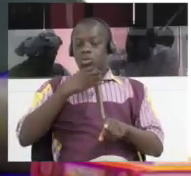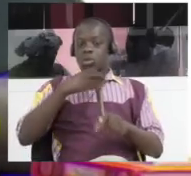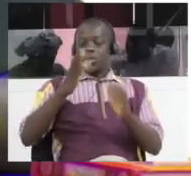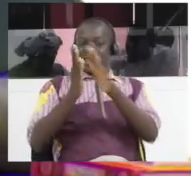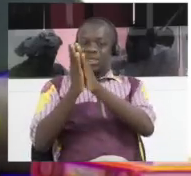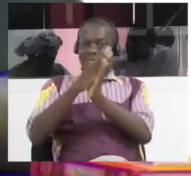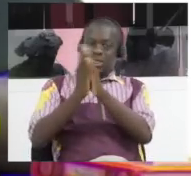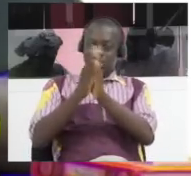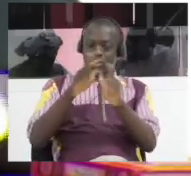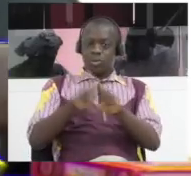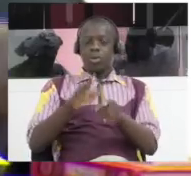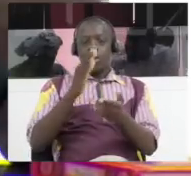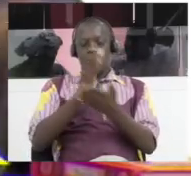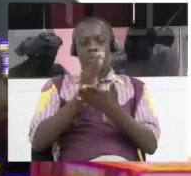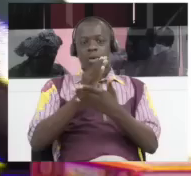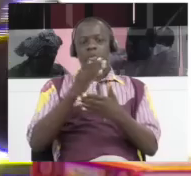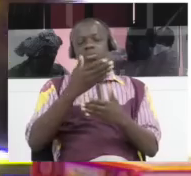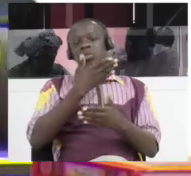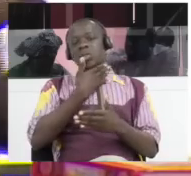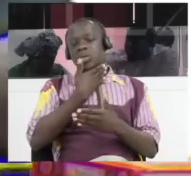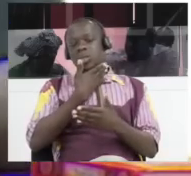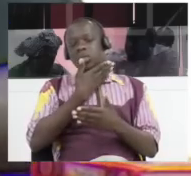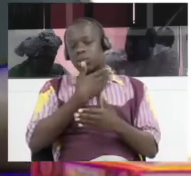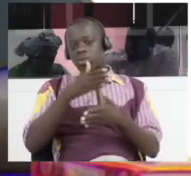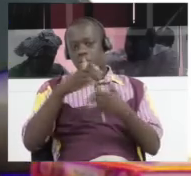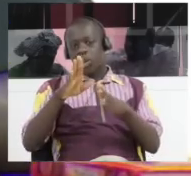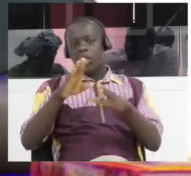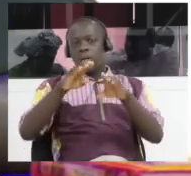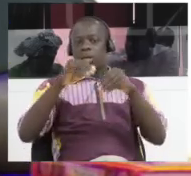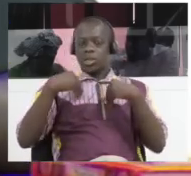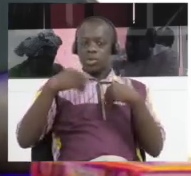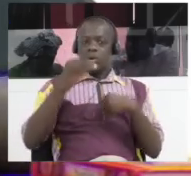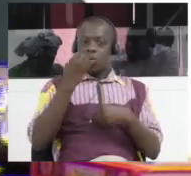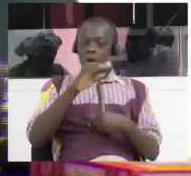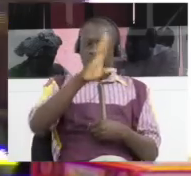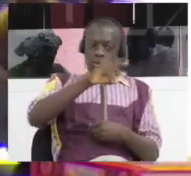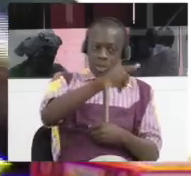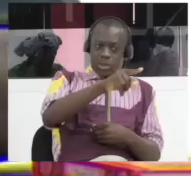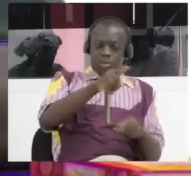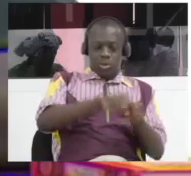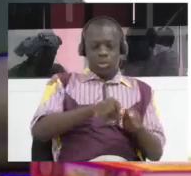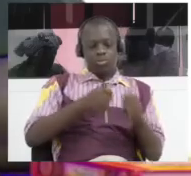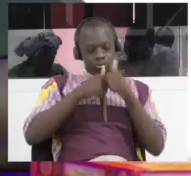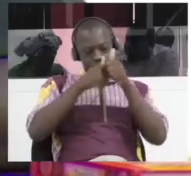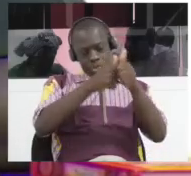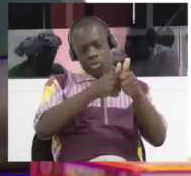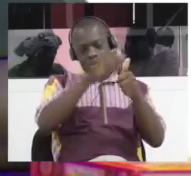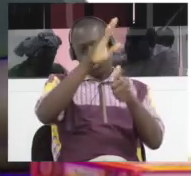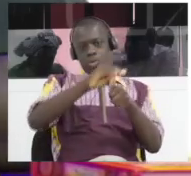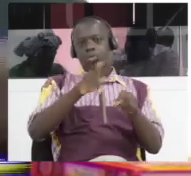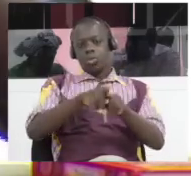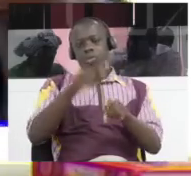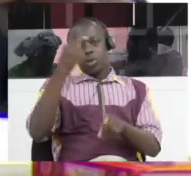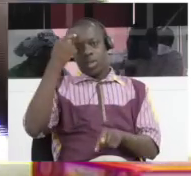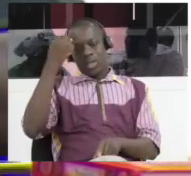will challenge, you know. He was very pliant. He was a sneaky character, of course. Whatever you tell him, well, he comply.